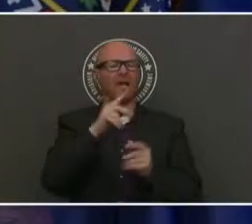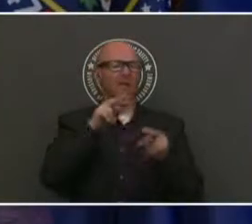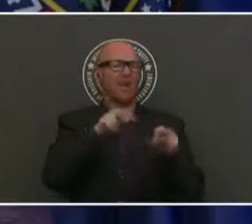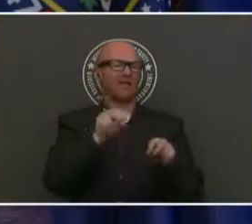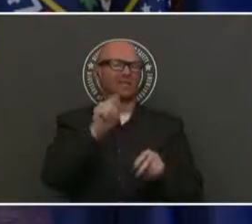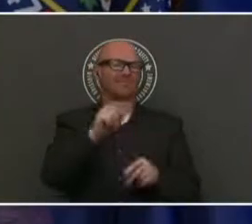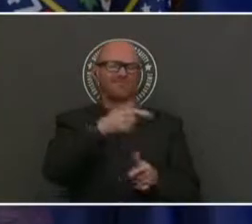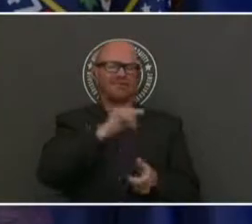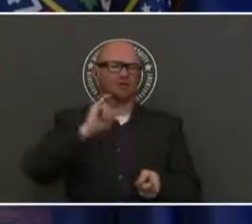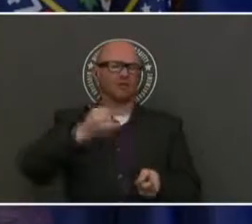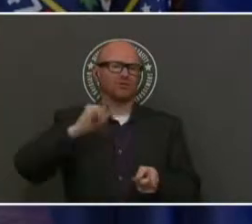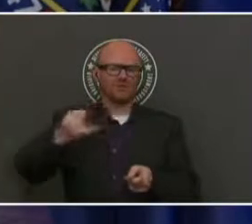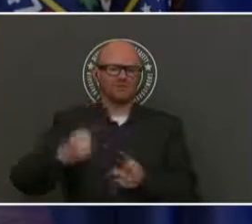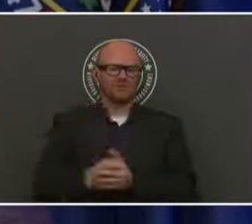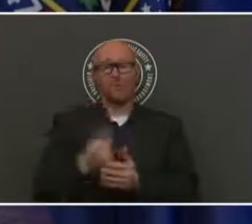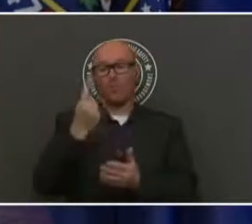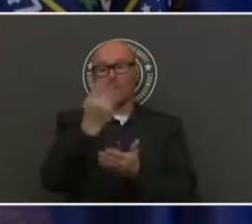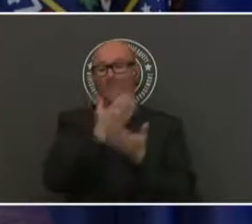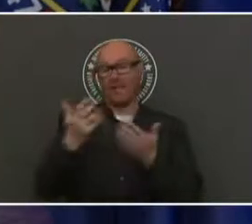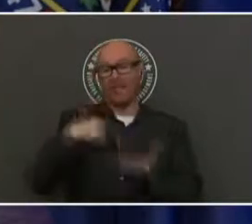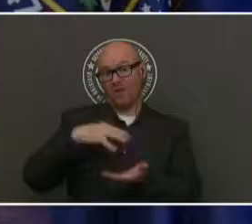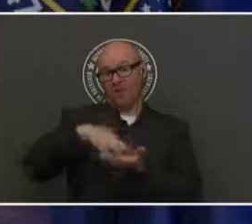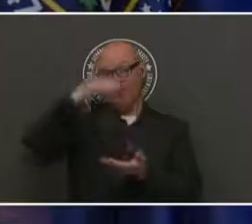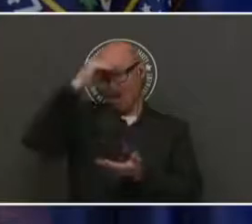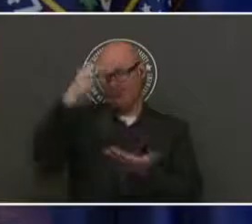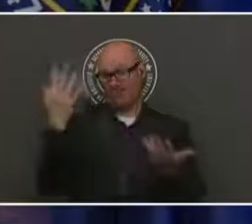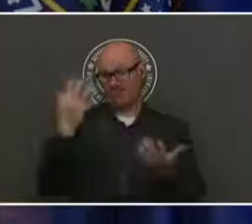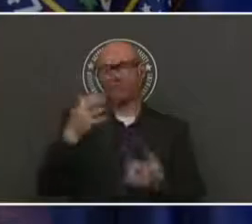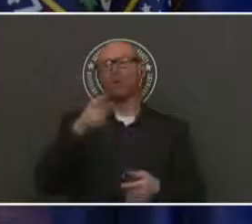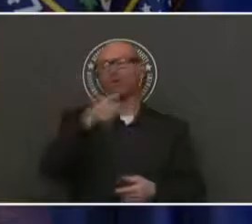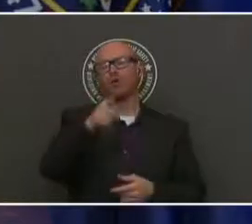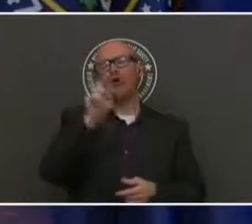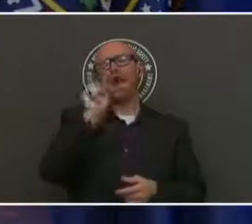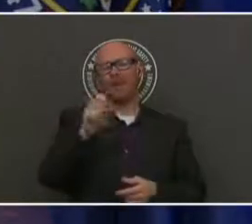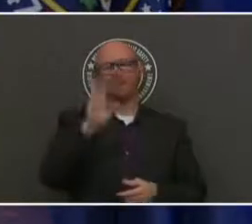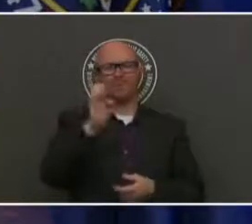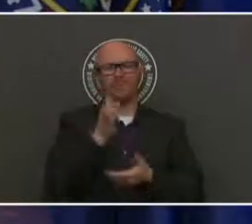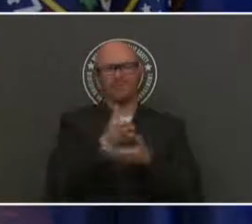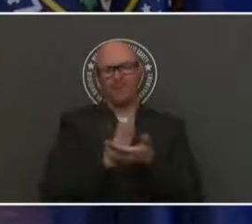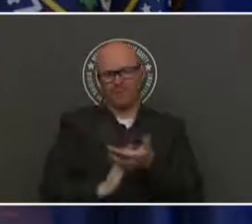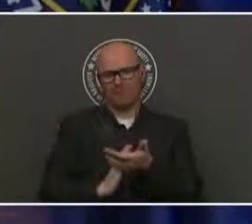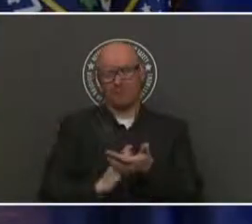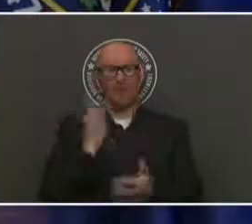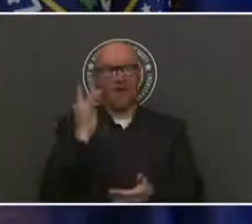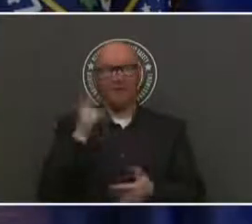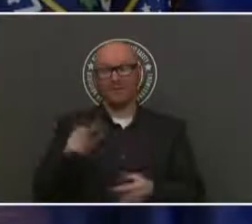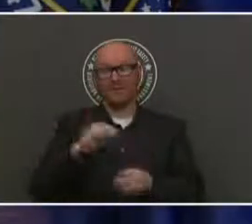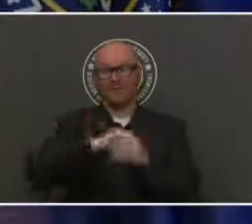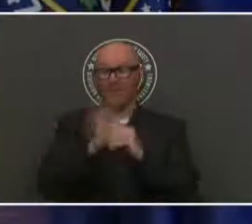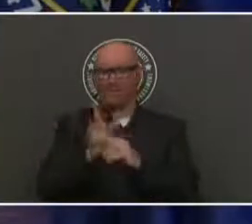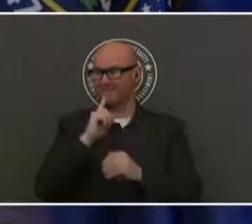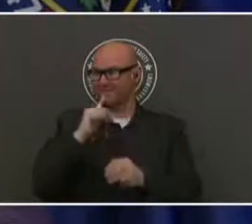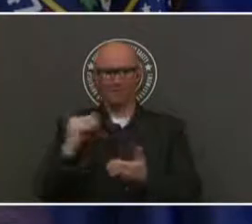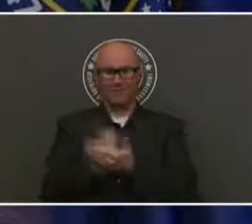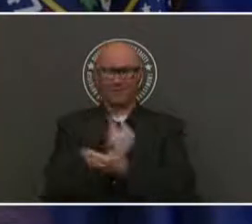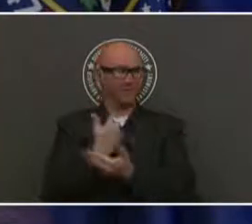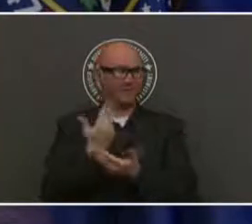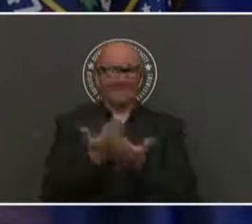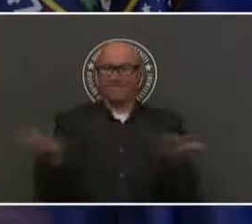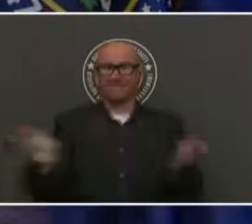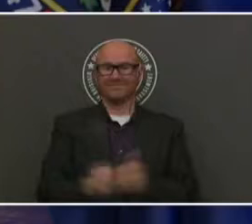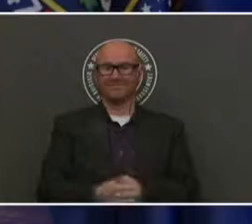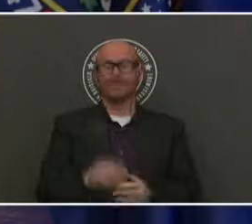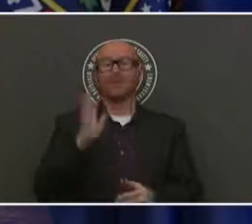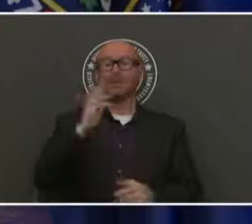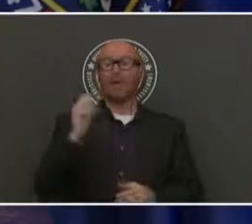this pandemic is that we need to be humble about this stuff. There are so many hot takes in the moment, and everybody has been